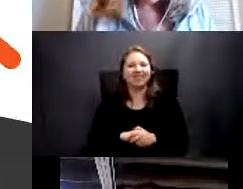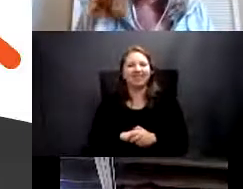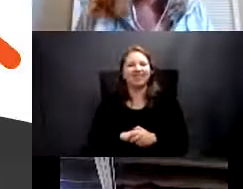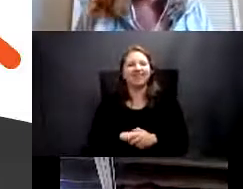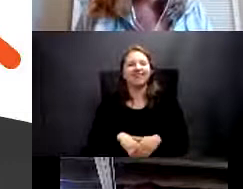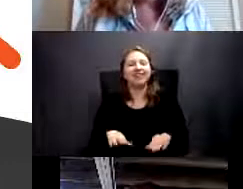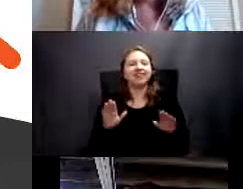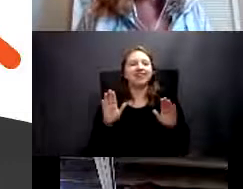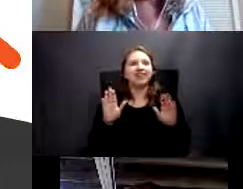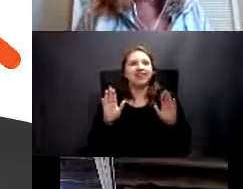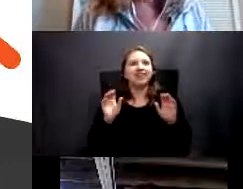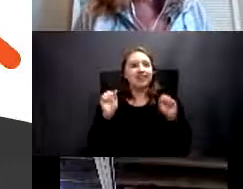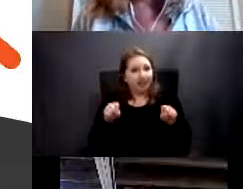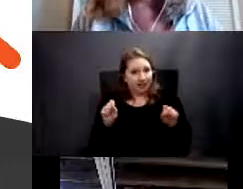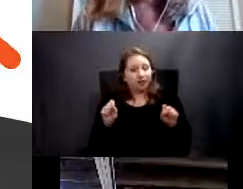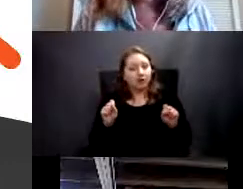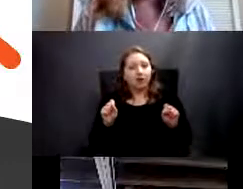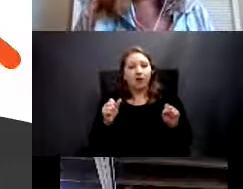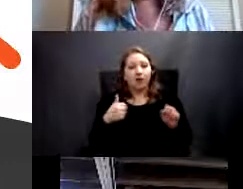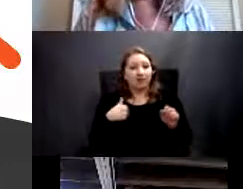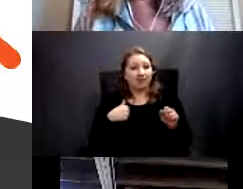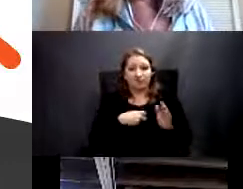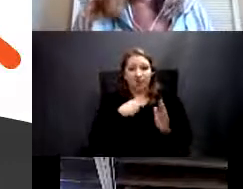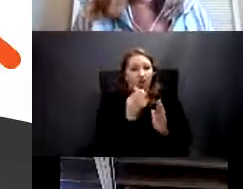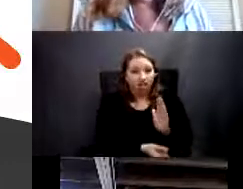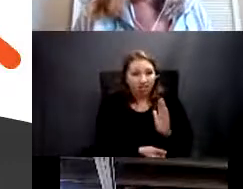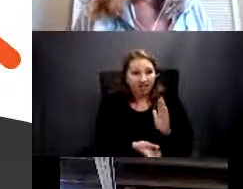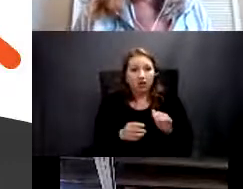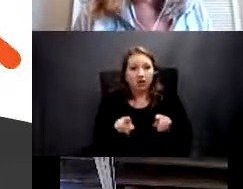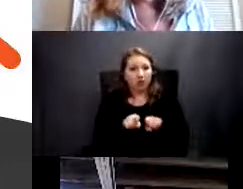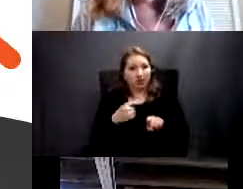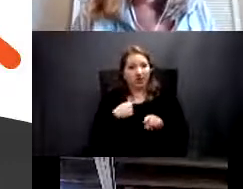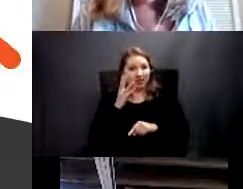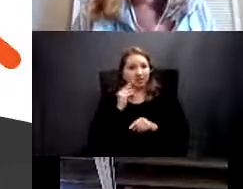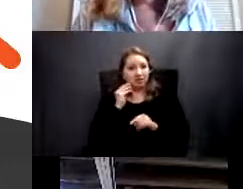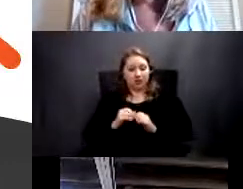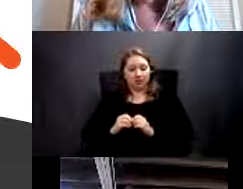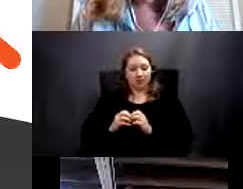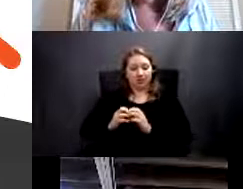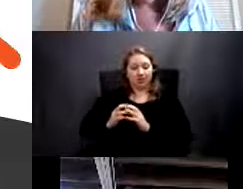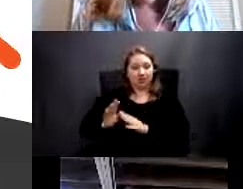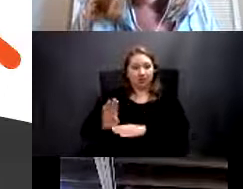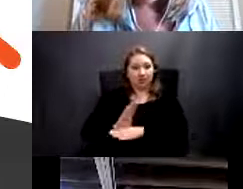Yeah, I have done the all in, I have done the gradually in. And